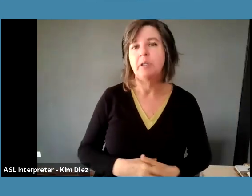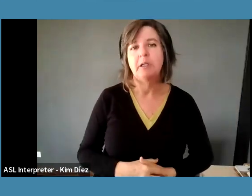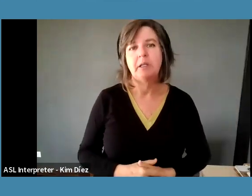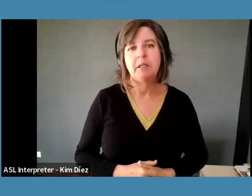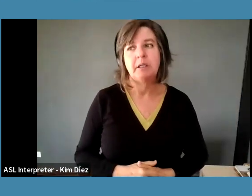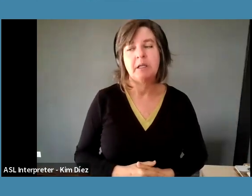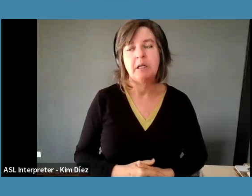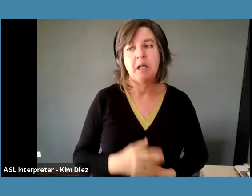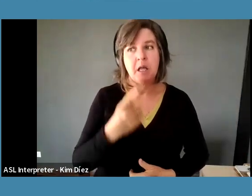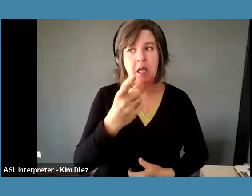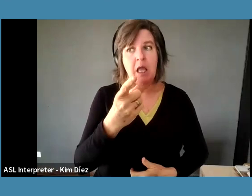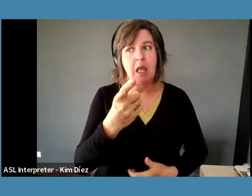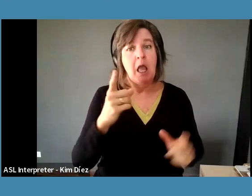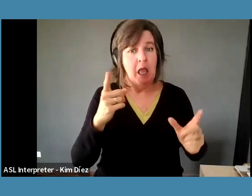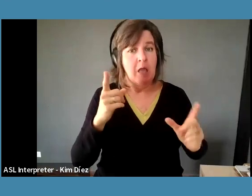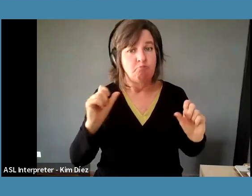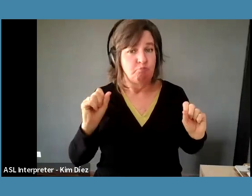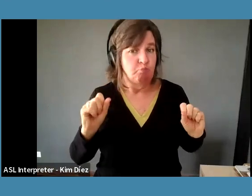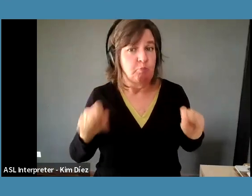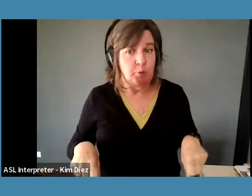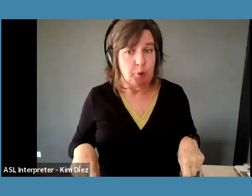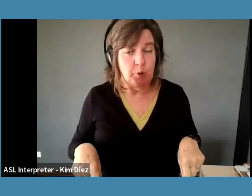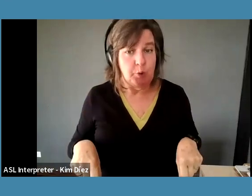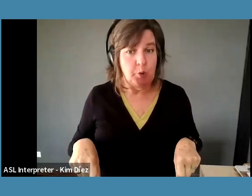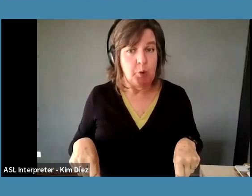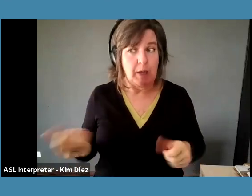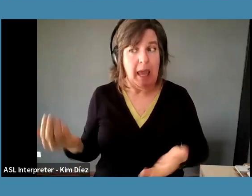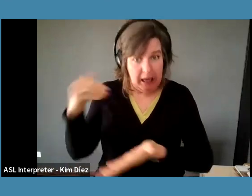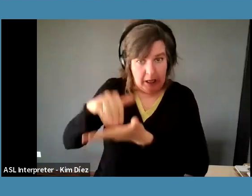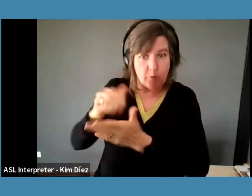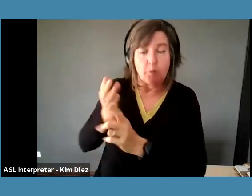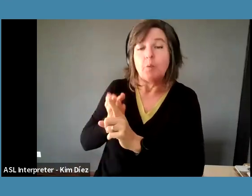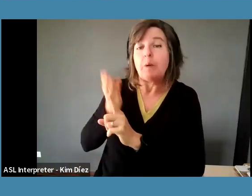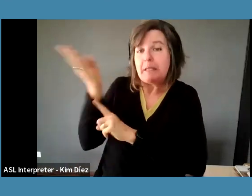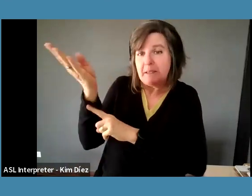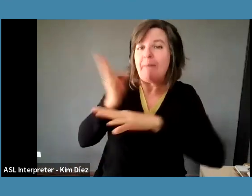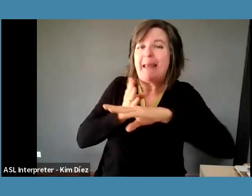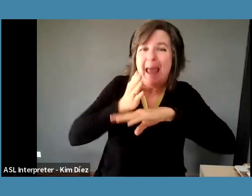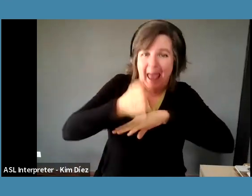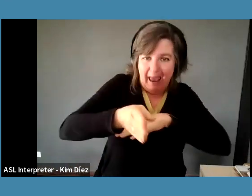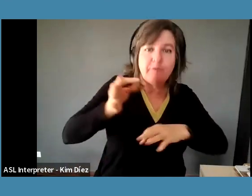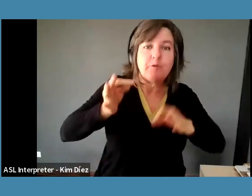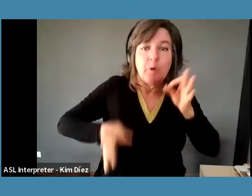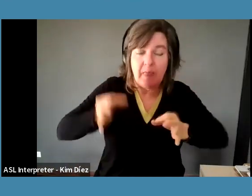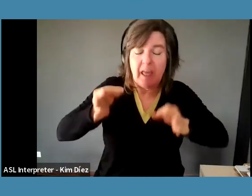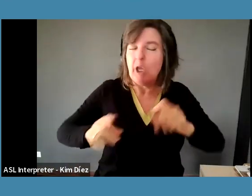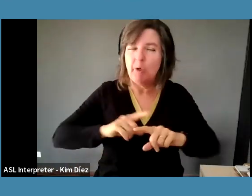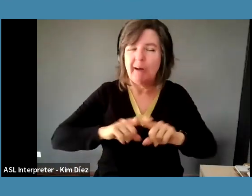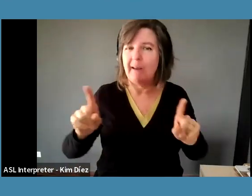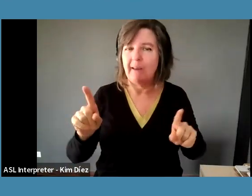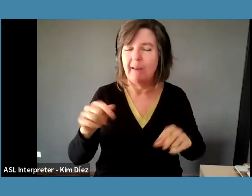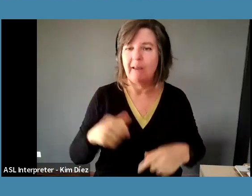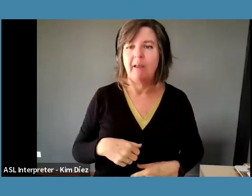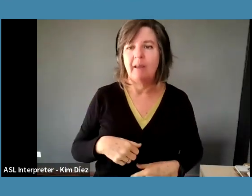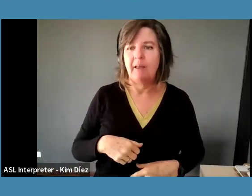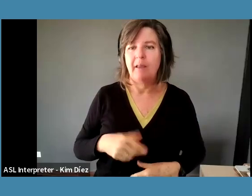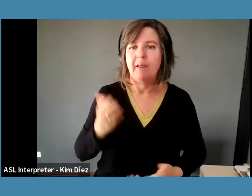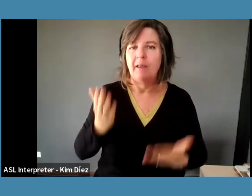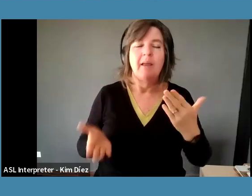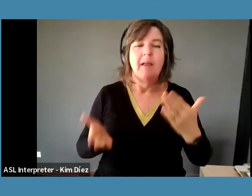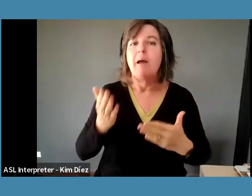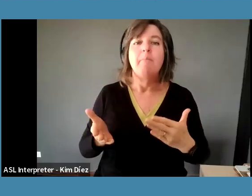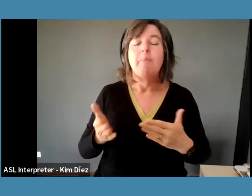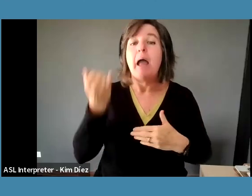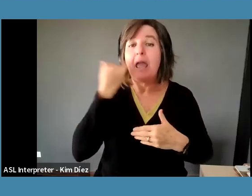You can resubmit a request after the hearing, but you may cut off your appeal